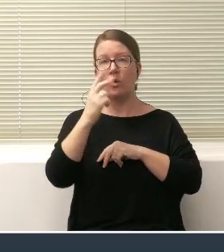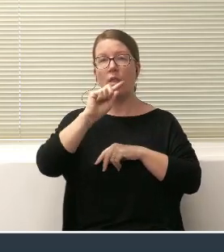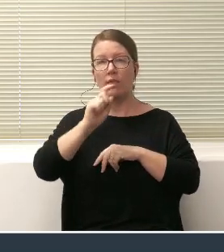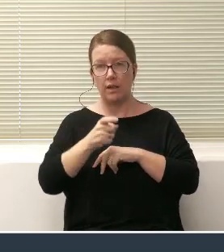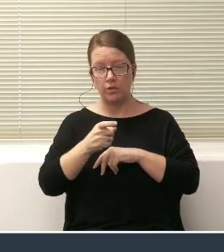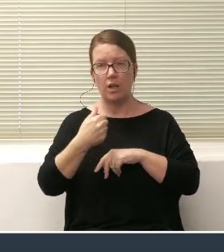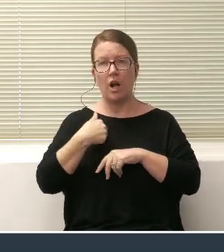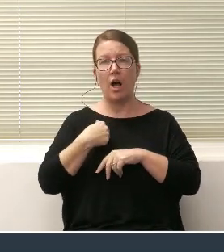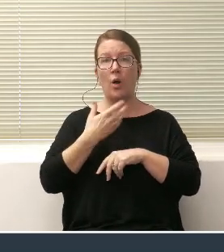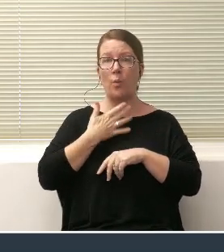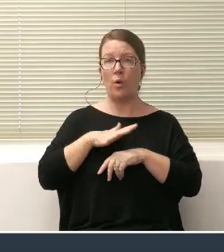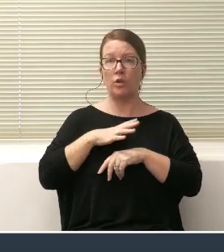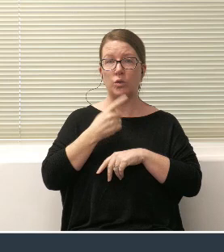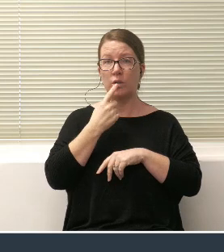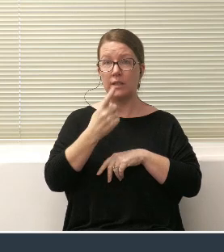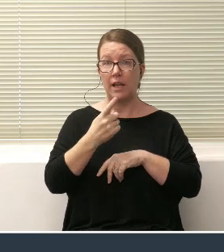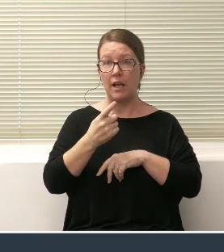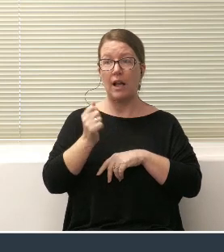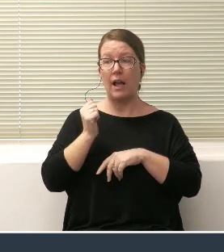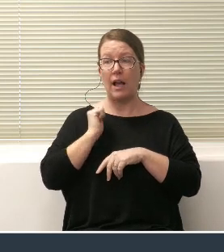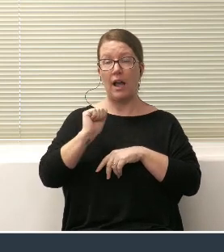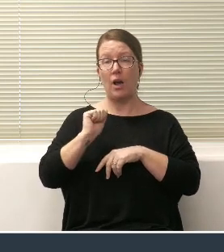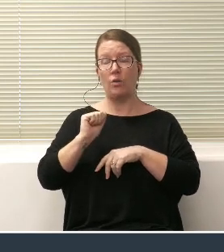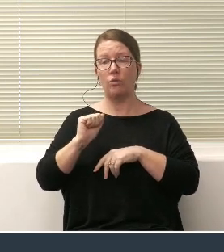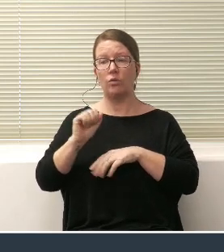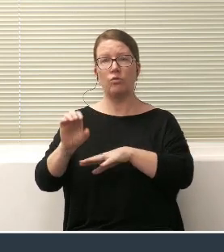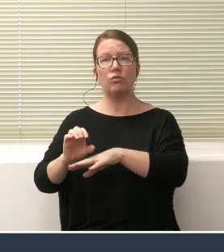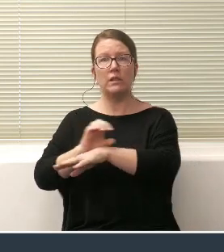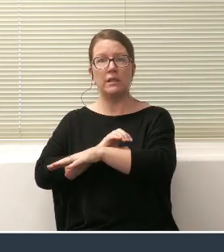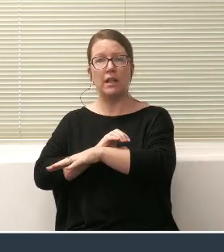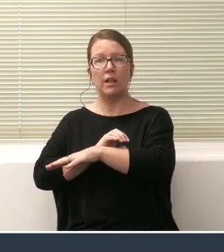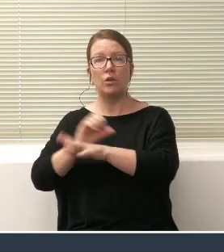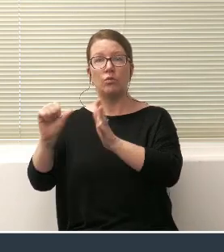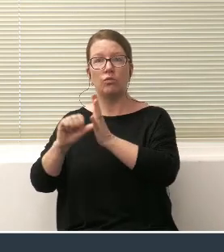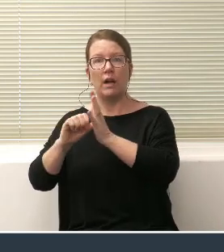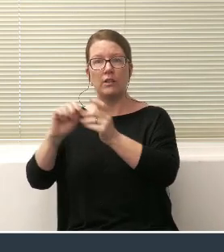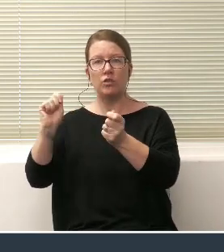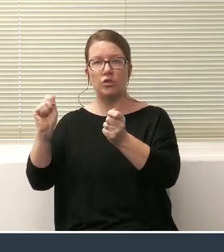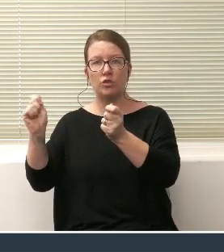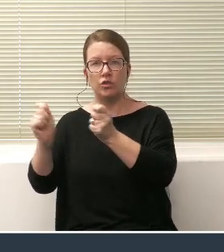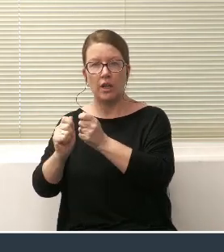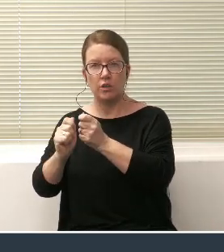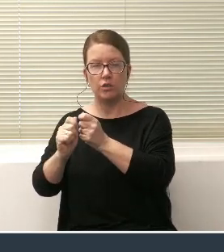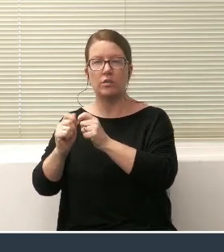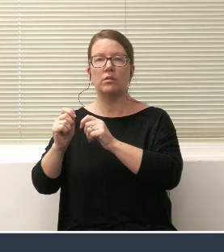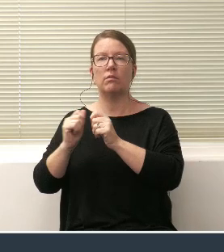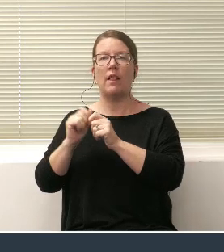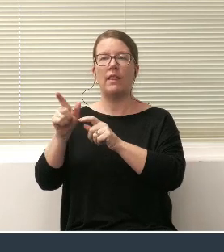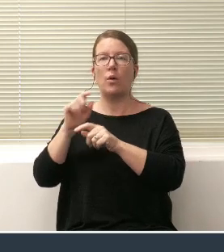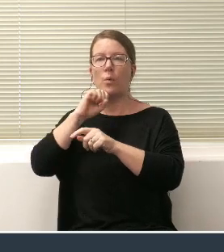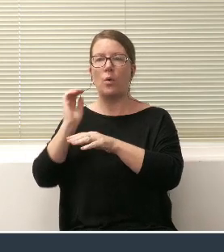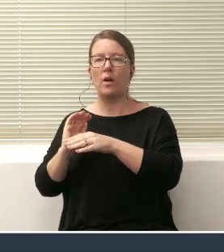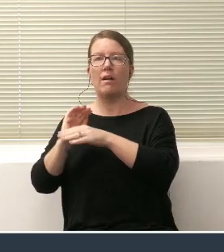to propose that we amend the rates, the resilient rate to 0.45%, which will cover